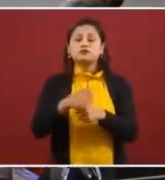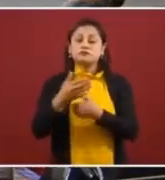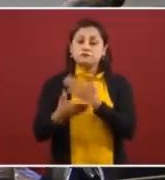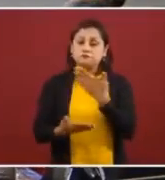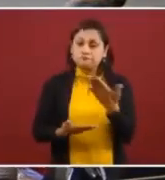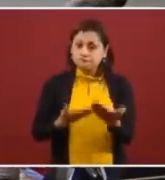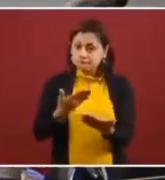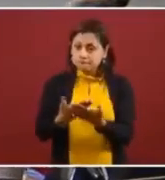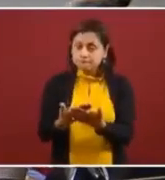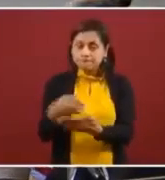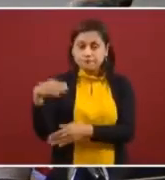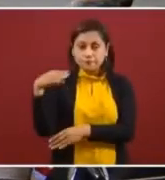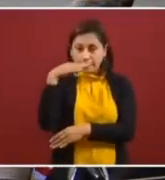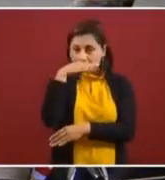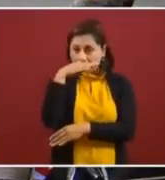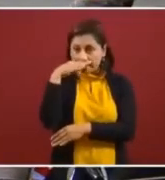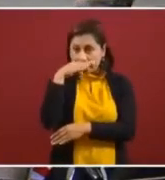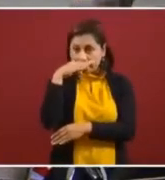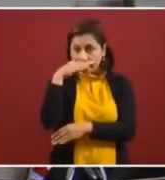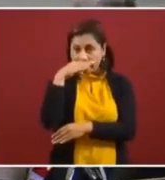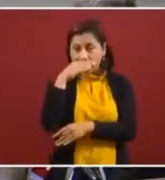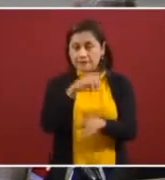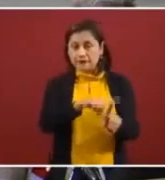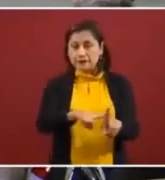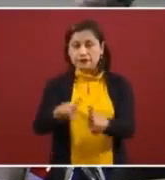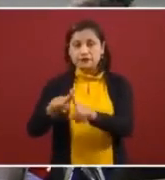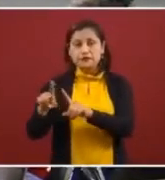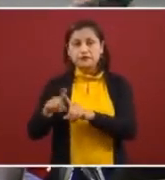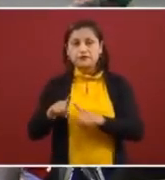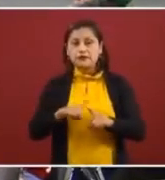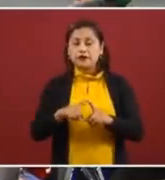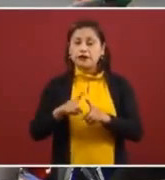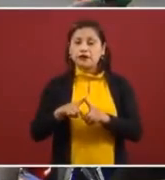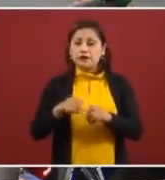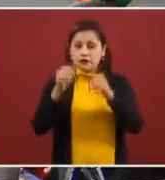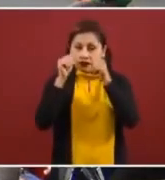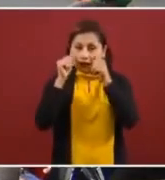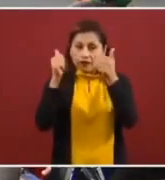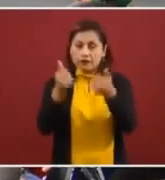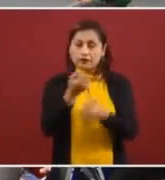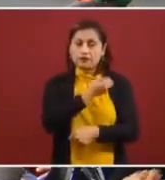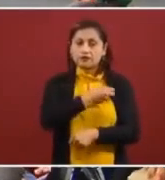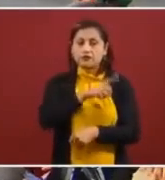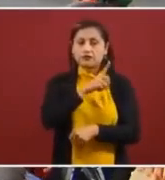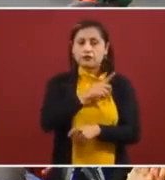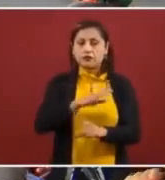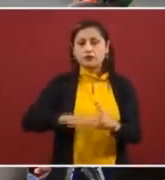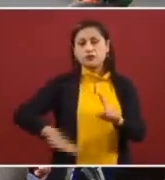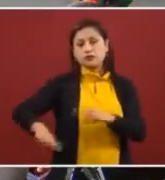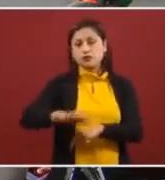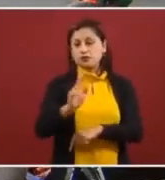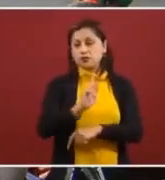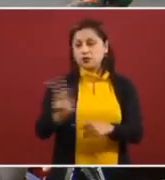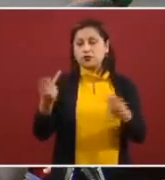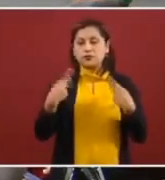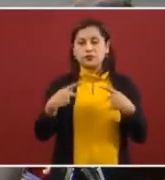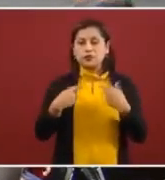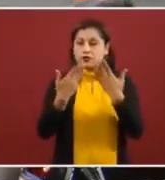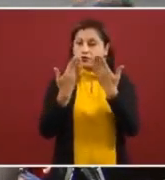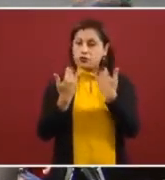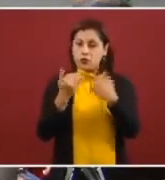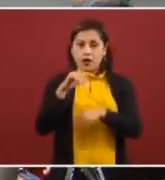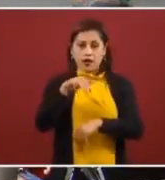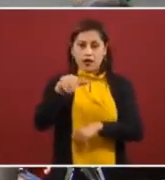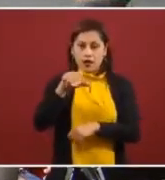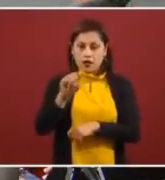guarantee free health services and medications to the population. It doesn't matter